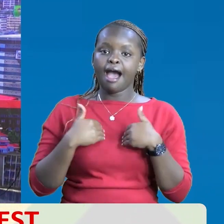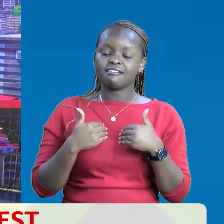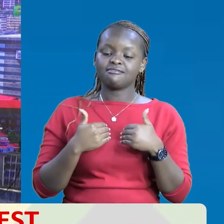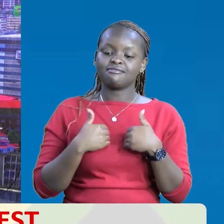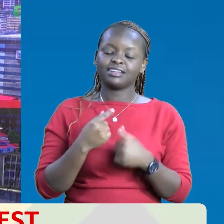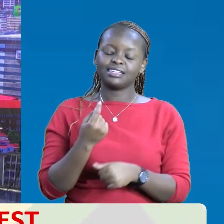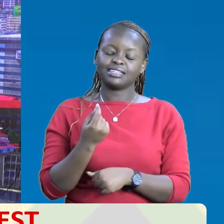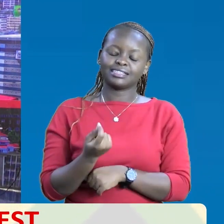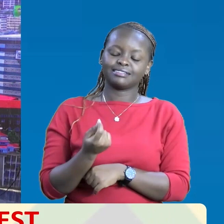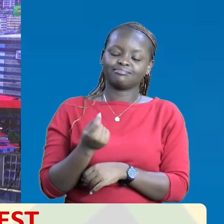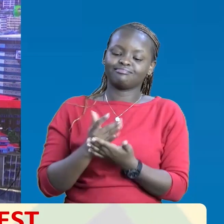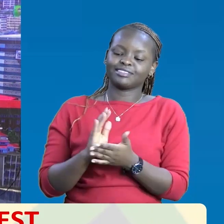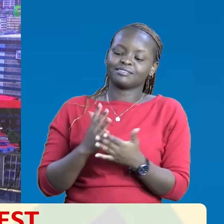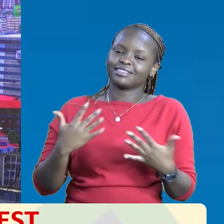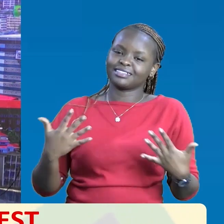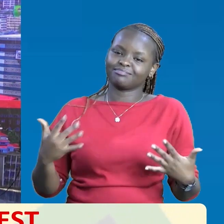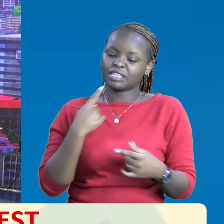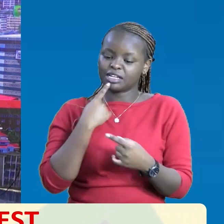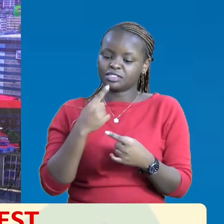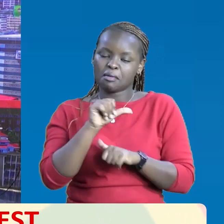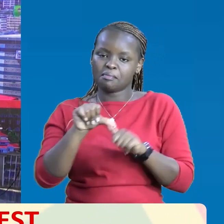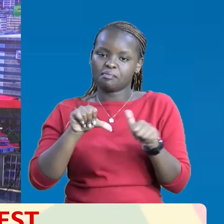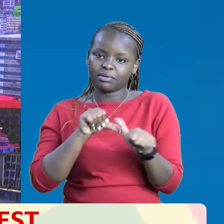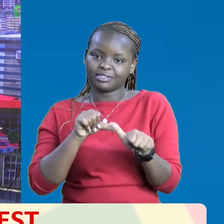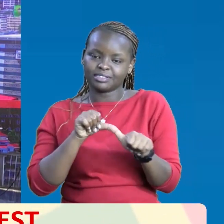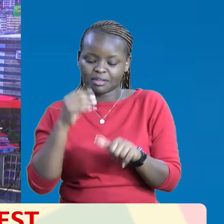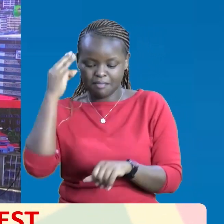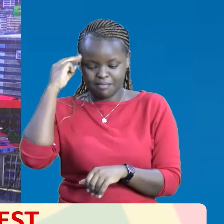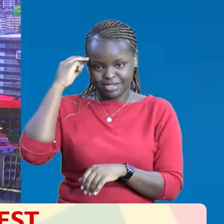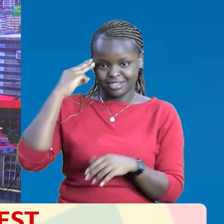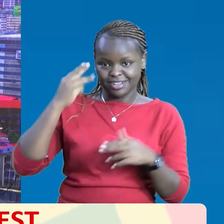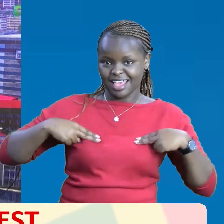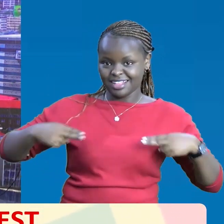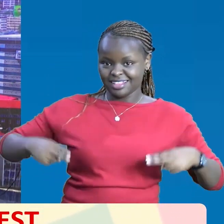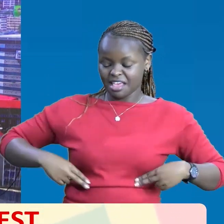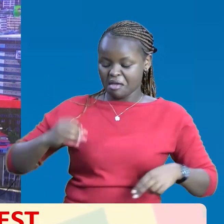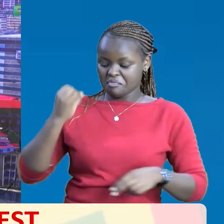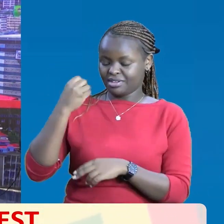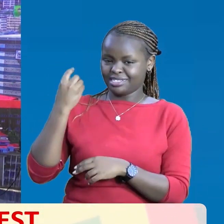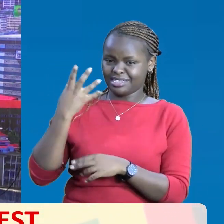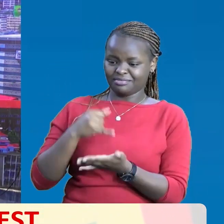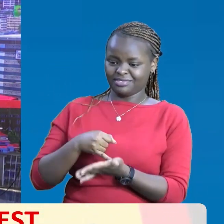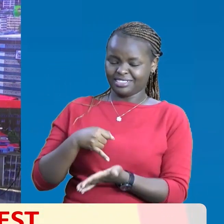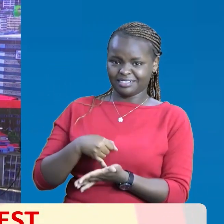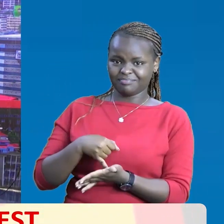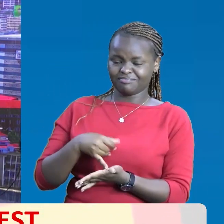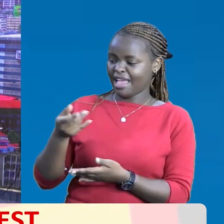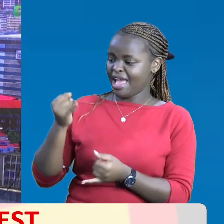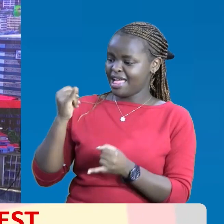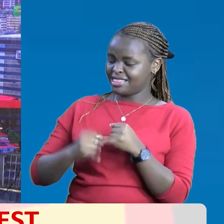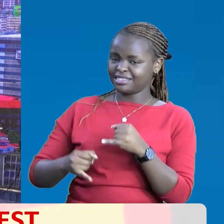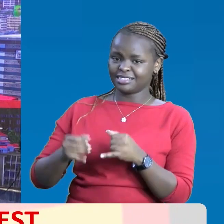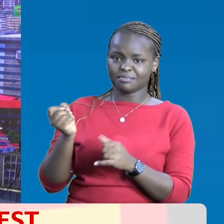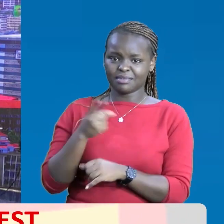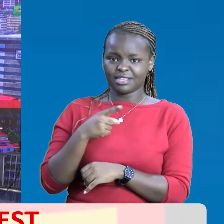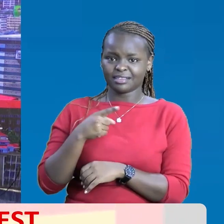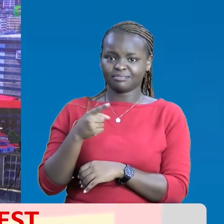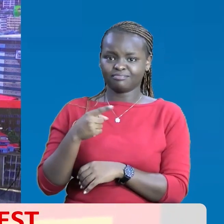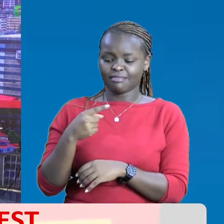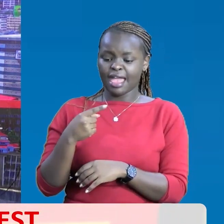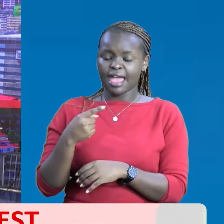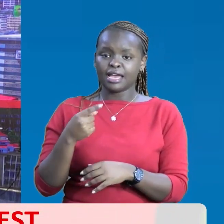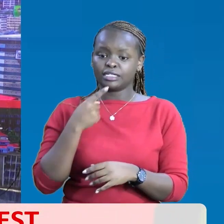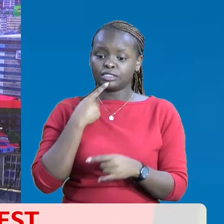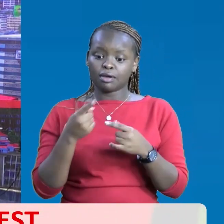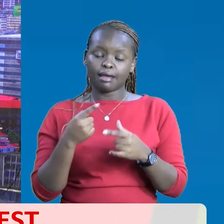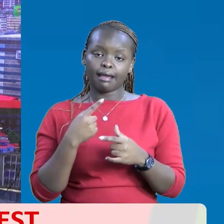bit something for guys here. You want to talk about history of mental health. The beauty of it, last month we were just talking about, creating